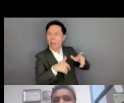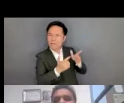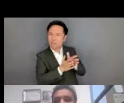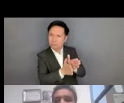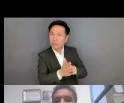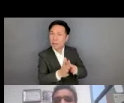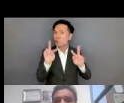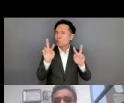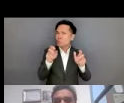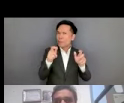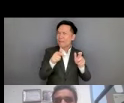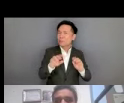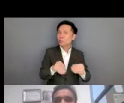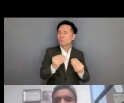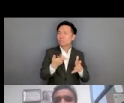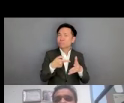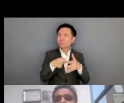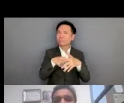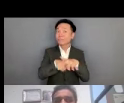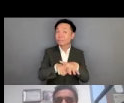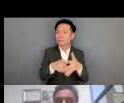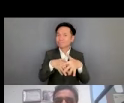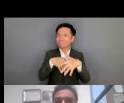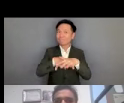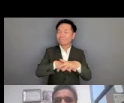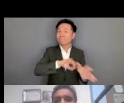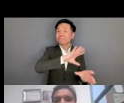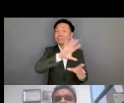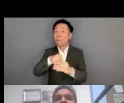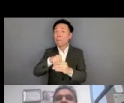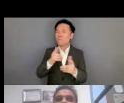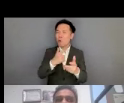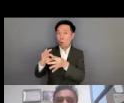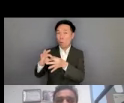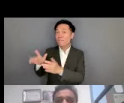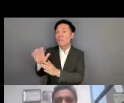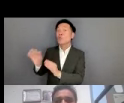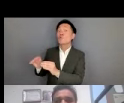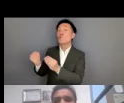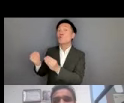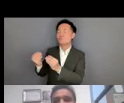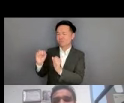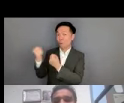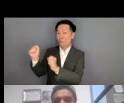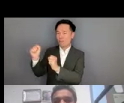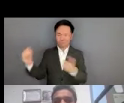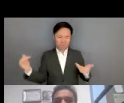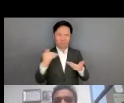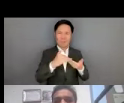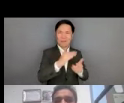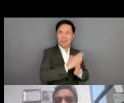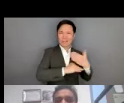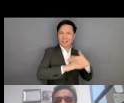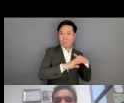mainstreaming disability youth movement in the overall youth movement. So we conducted dialogues with various civil society